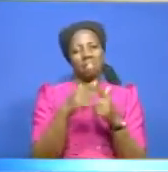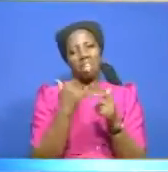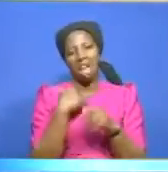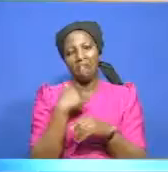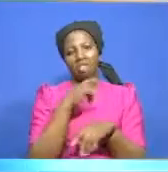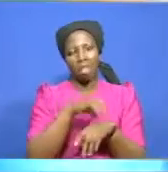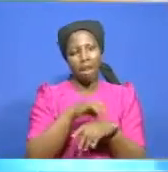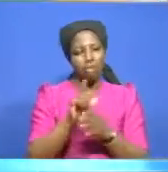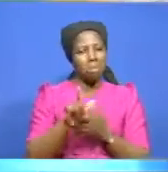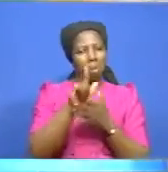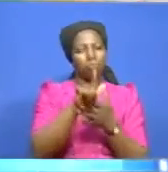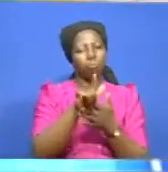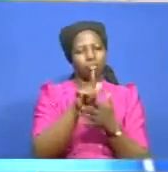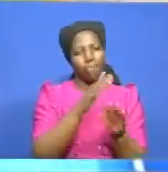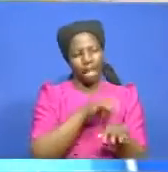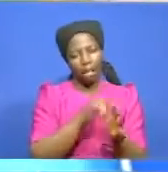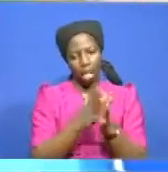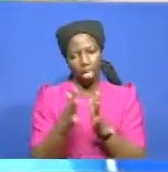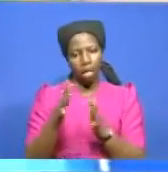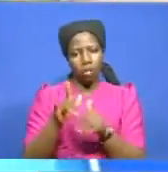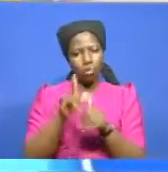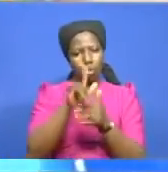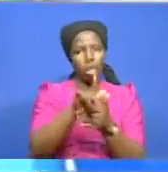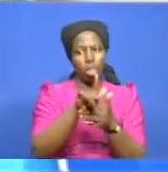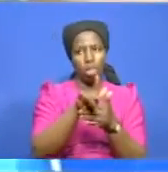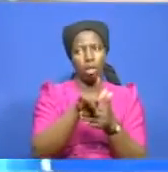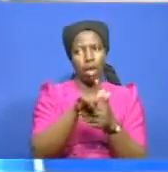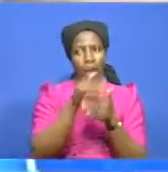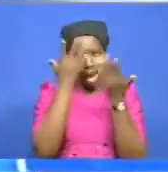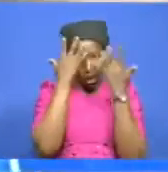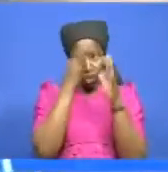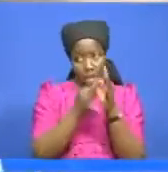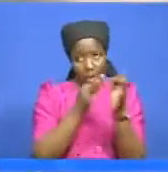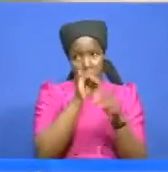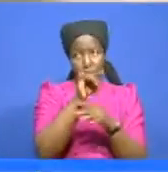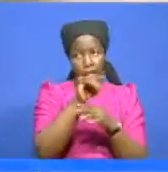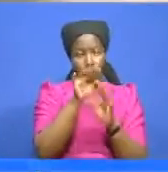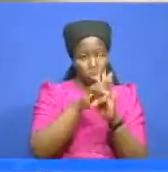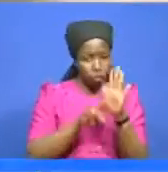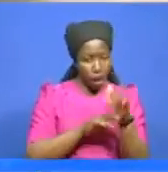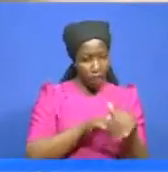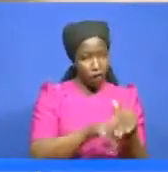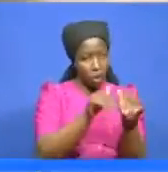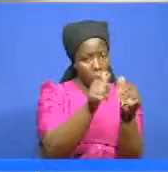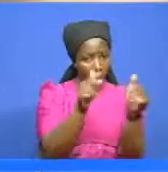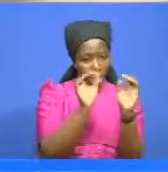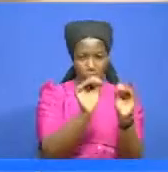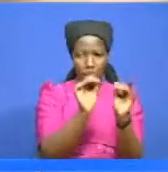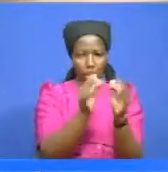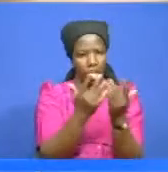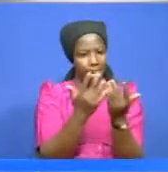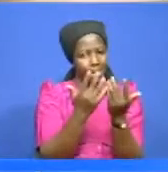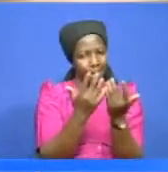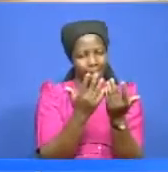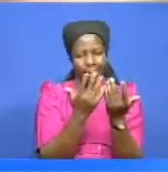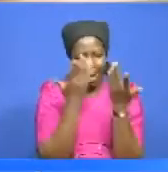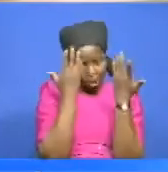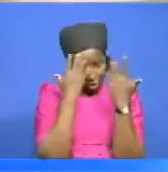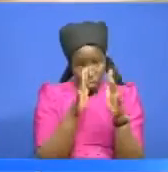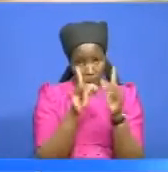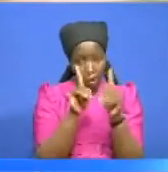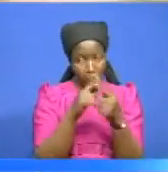window to lend. I don't know whether those regulations are still being followed to the latter. But we must also then agree that there's a new player